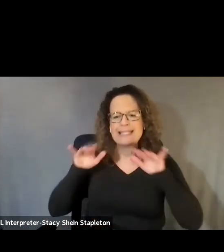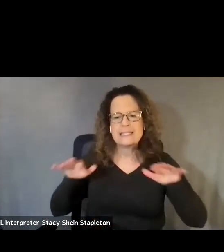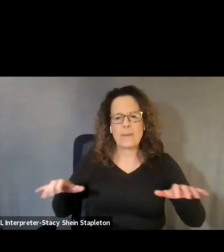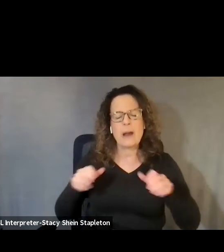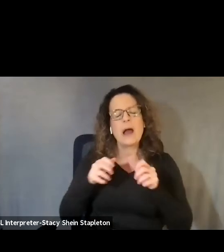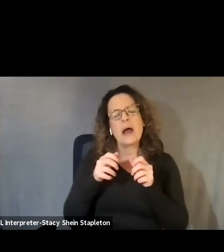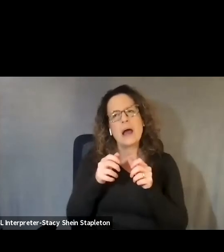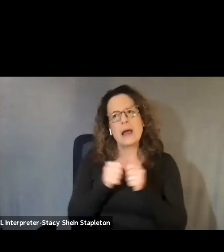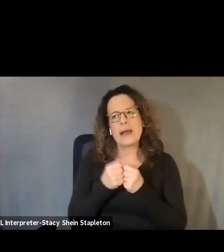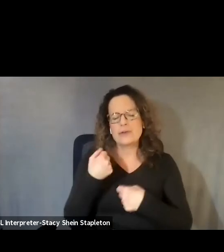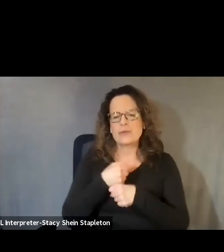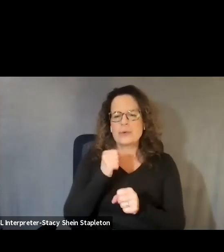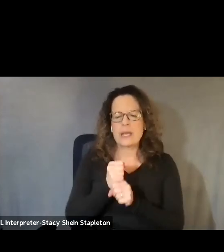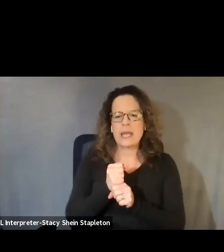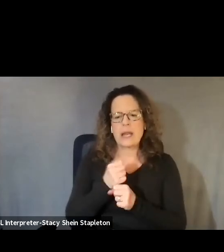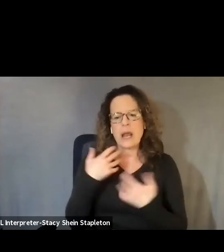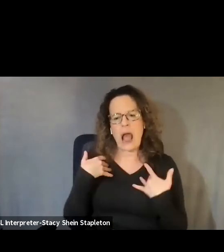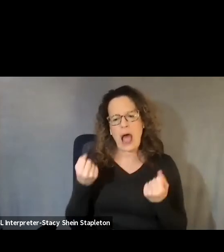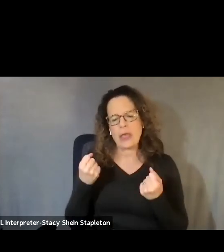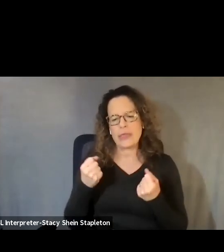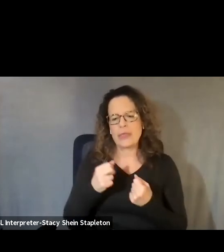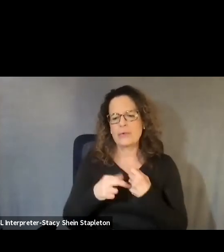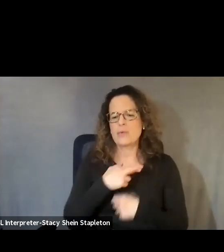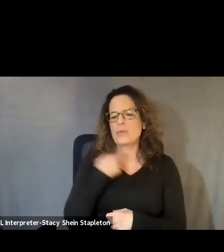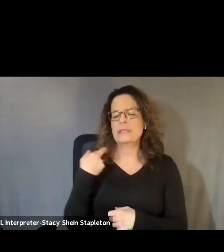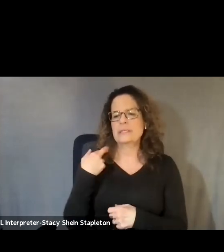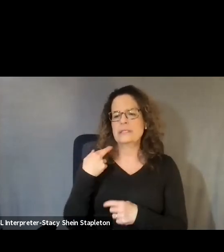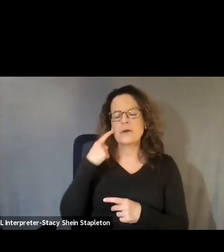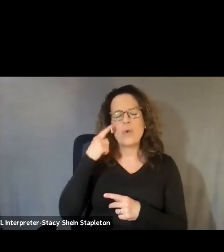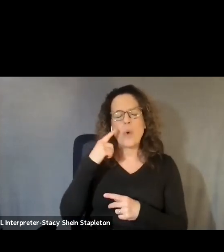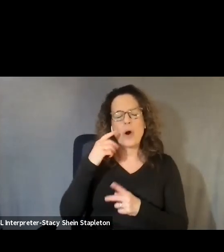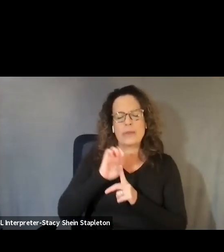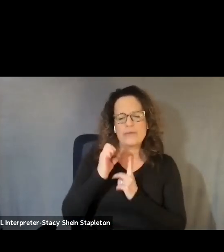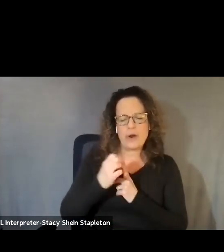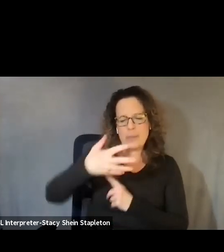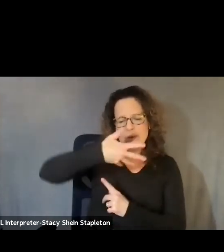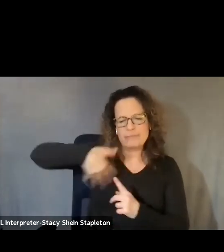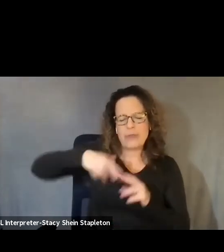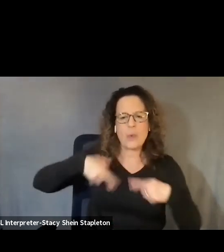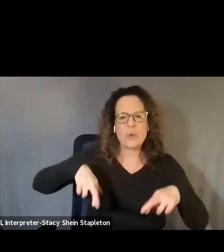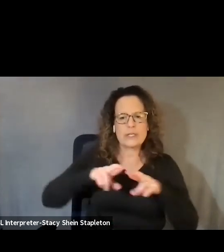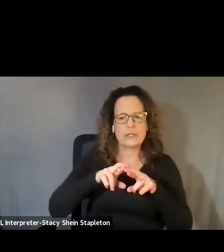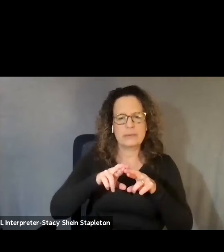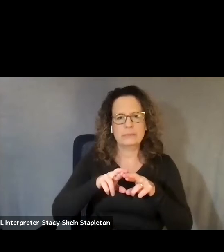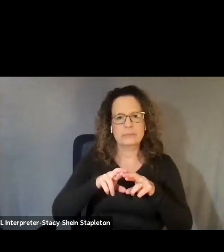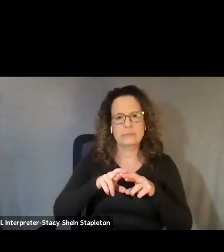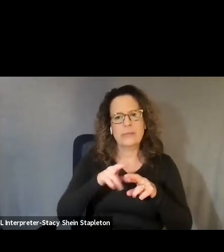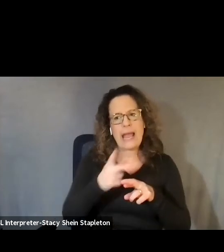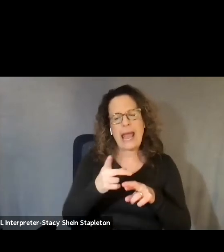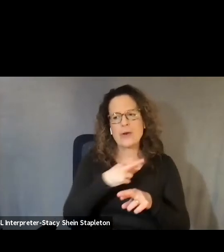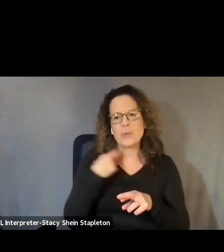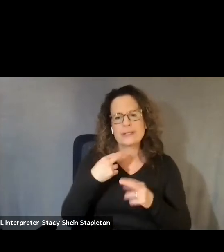create health hazards for the ecology of the region, including us as human